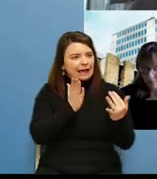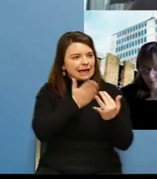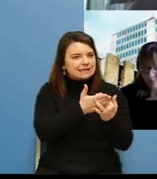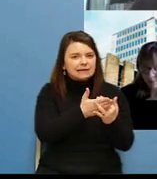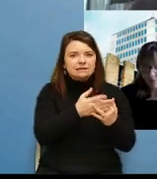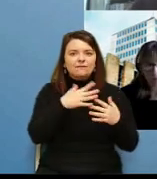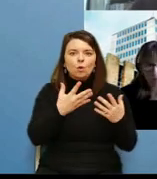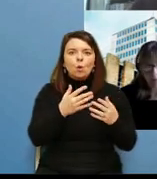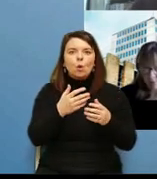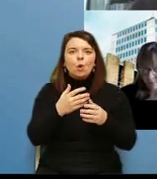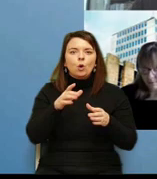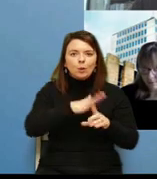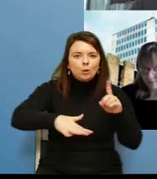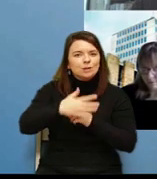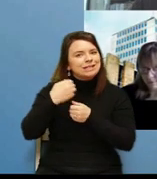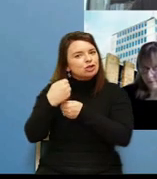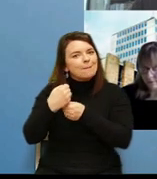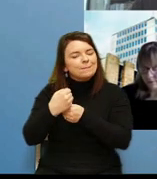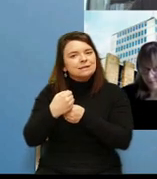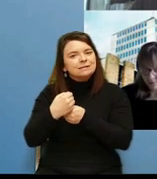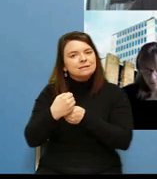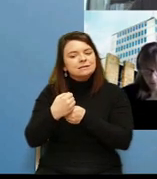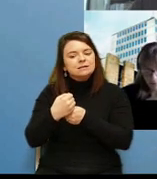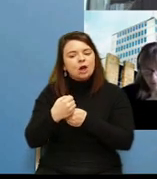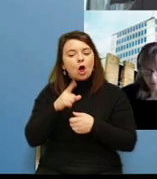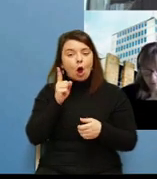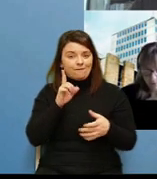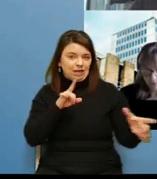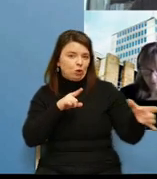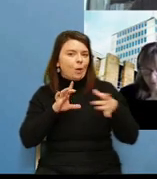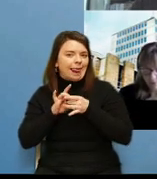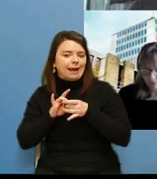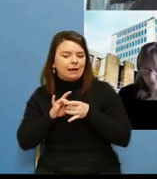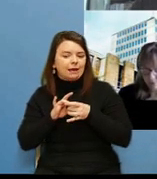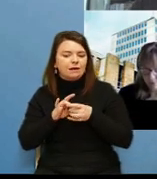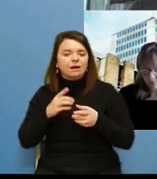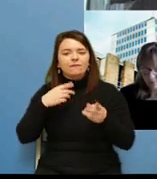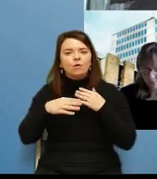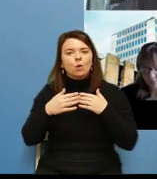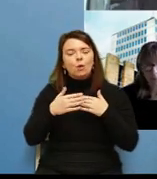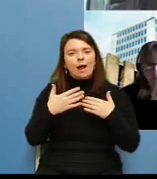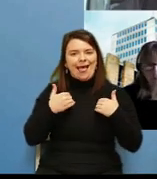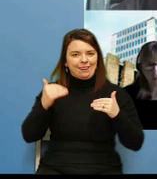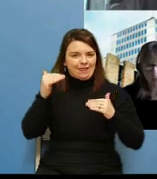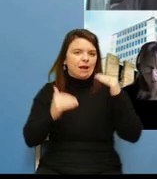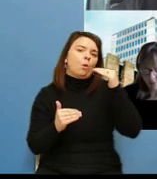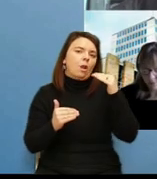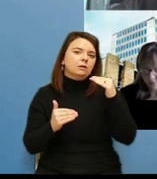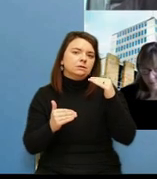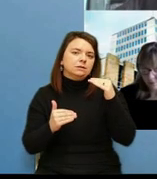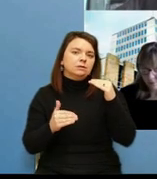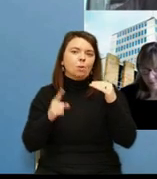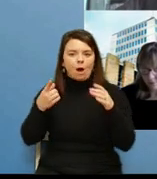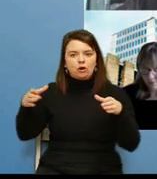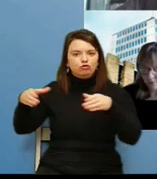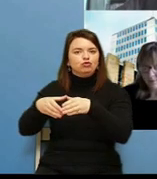offers, certainly for specific communities or community champions? So thinking perhaps, hopefully you'll be linking in some of the work we're doing system-wide in respect